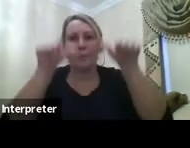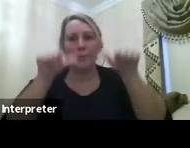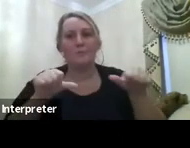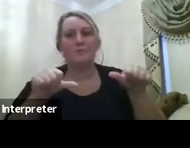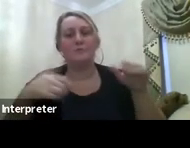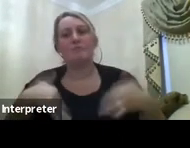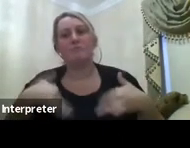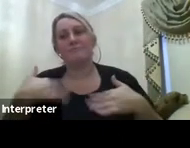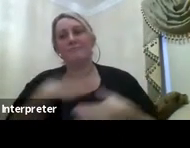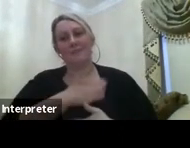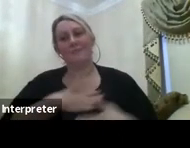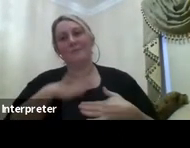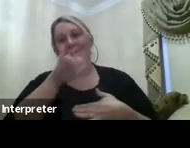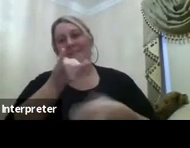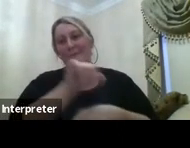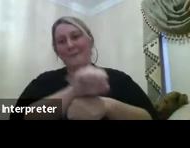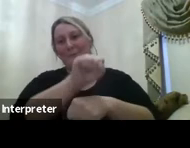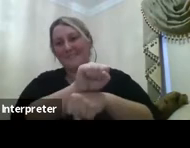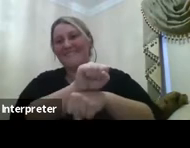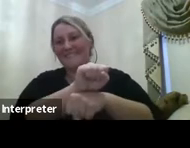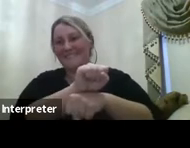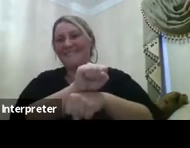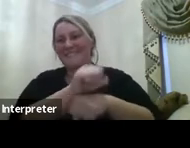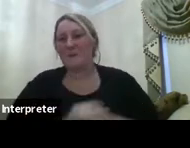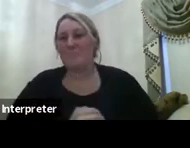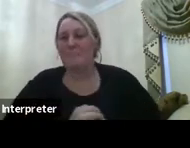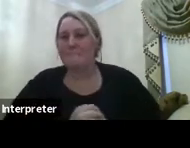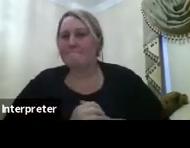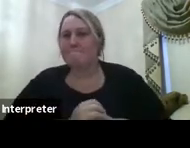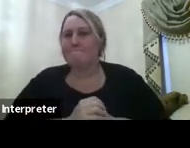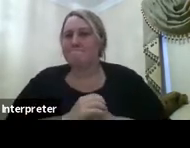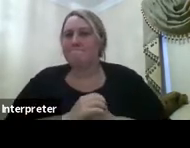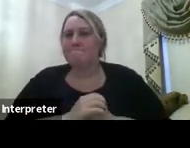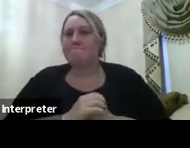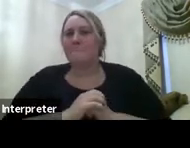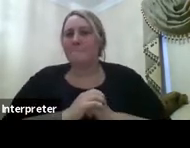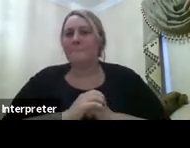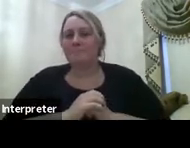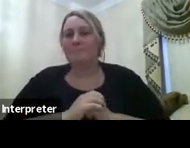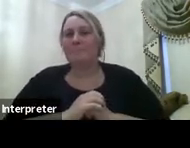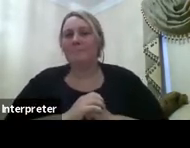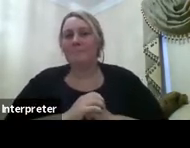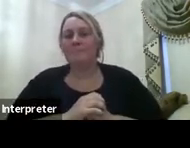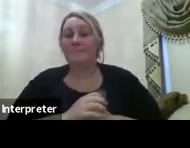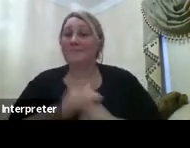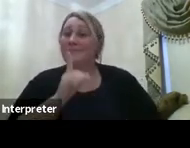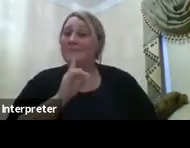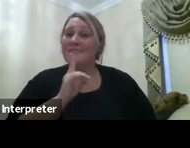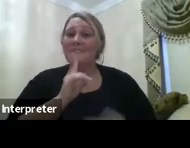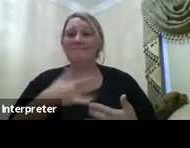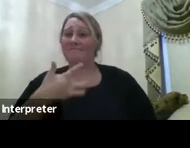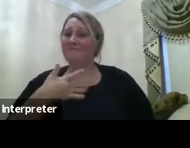Um, and in this case, it's almost becomes literal, like we're creating an alternative genealogy. It's just an actual